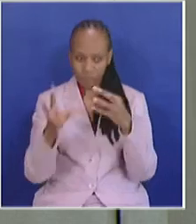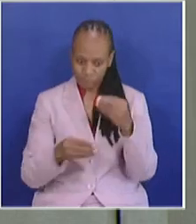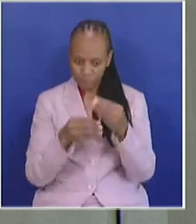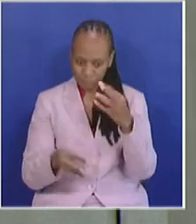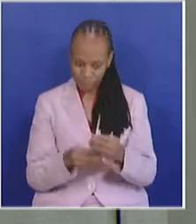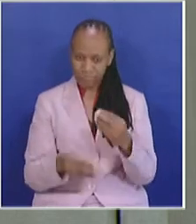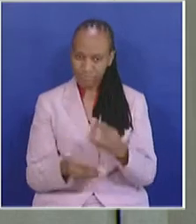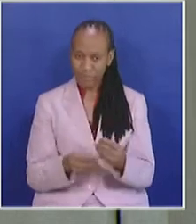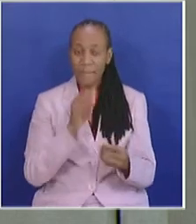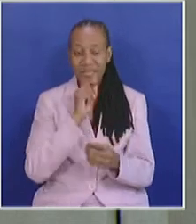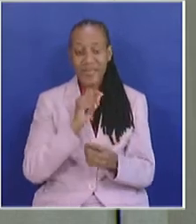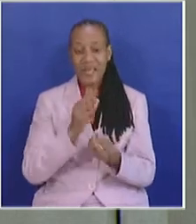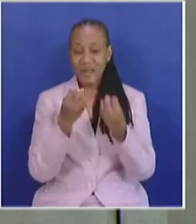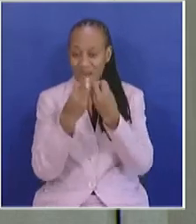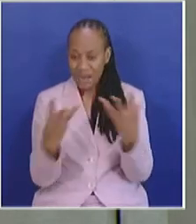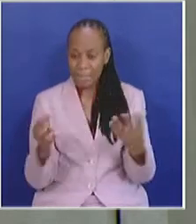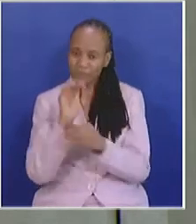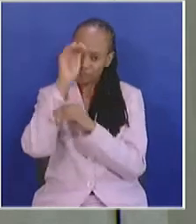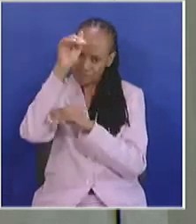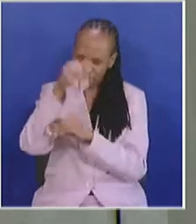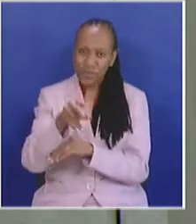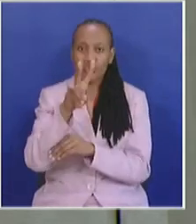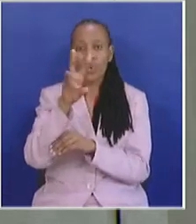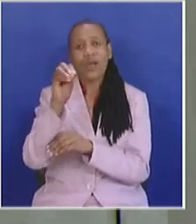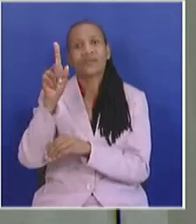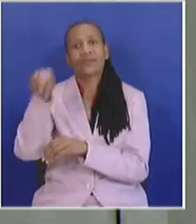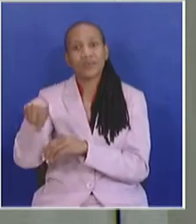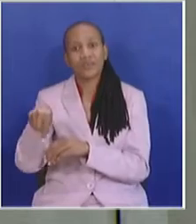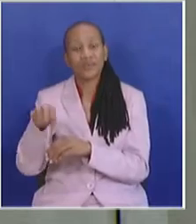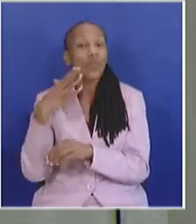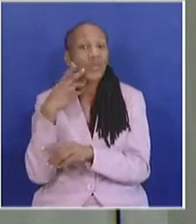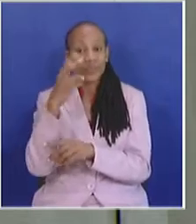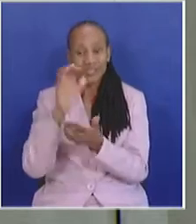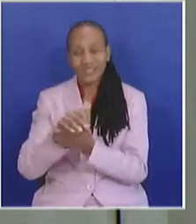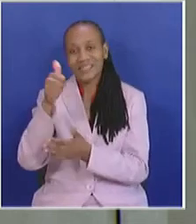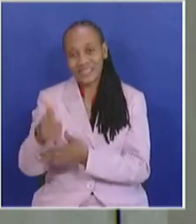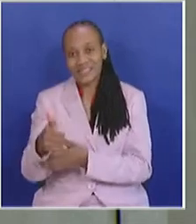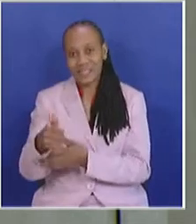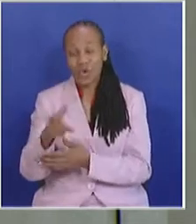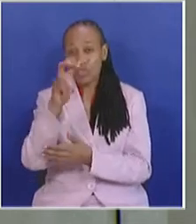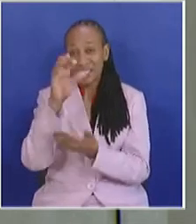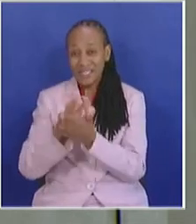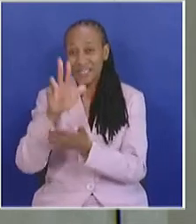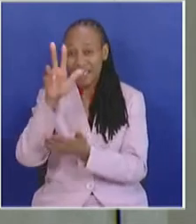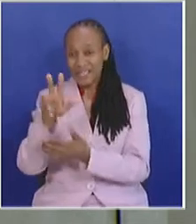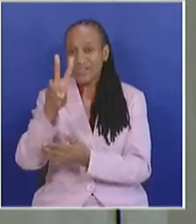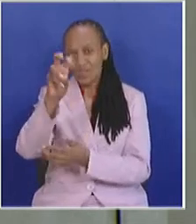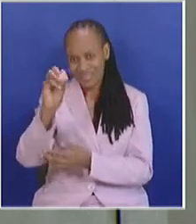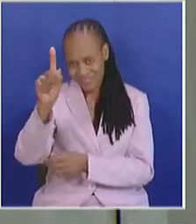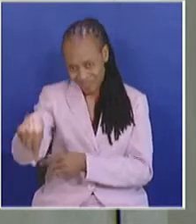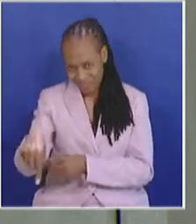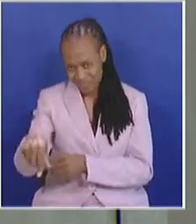are expected to double to 200,000 by 2016 and 300,000 by 2018. An